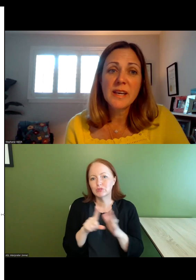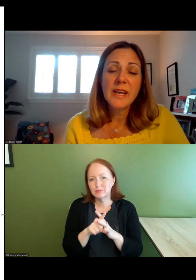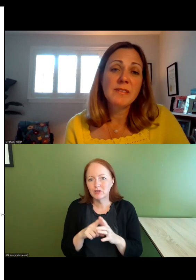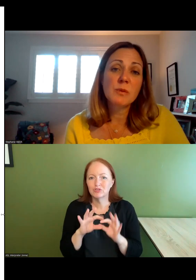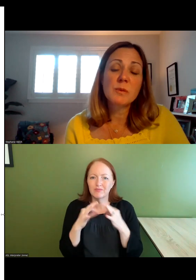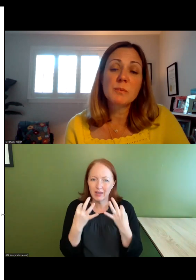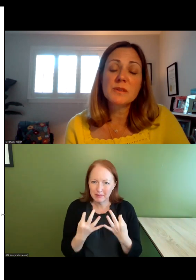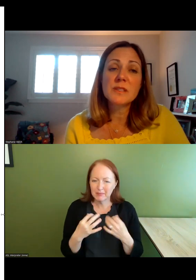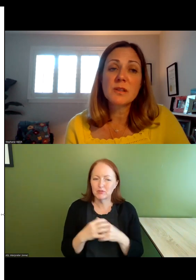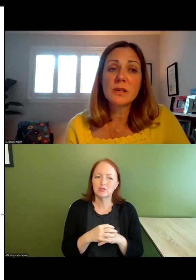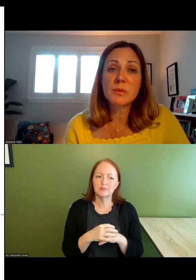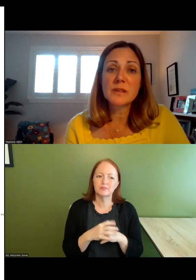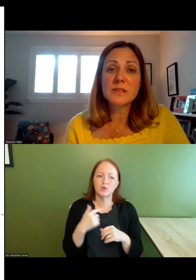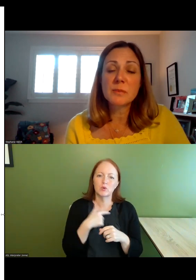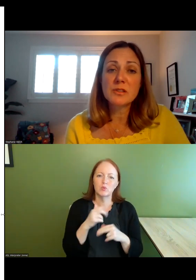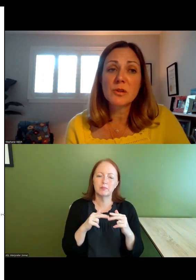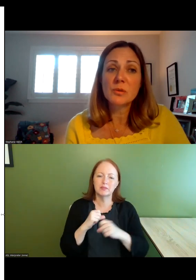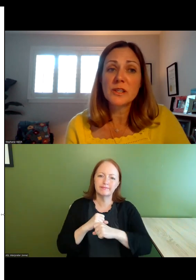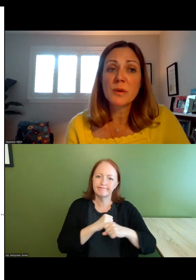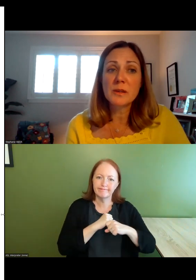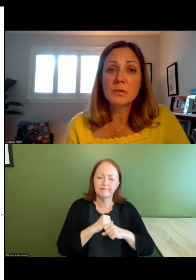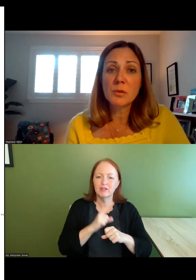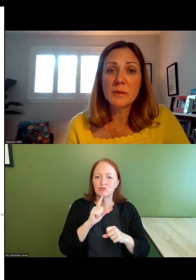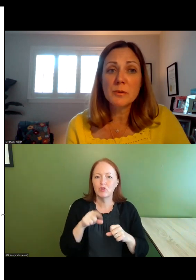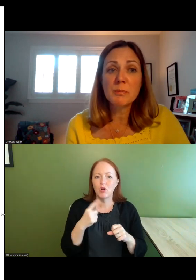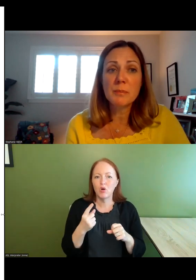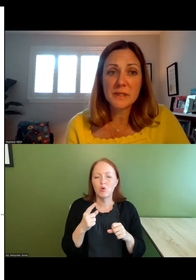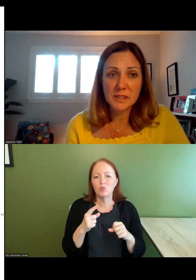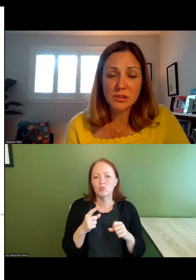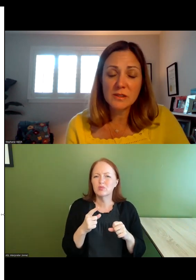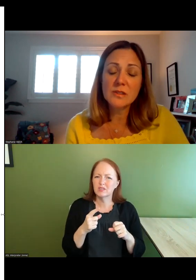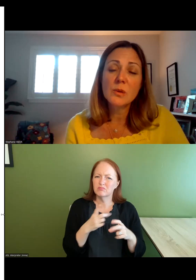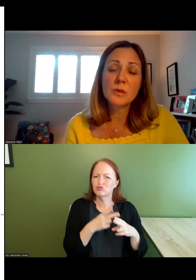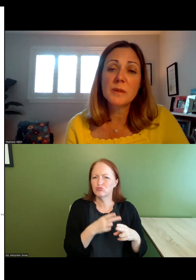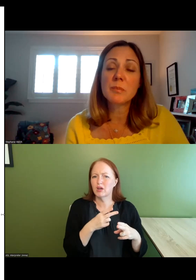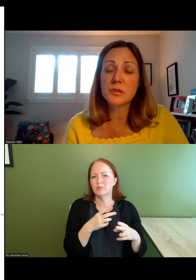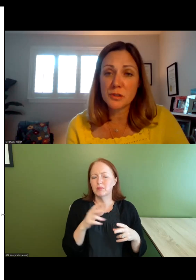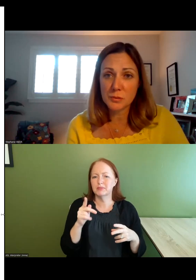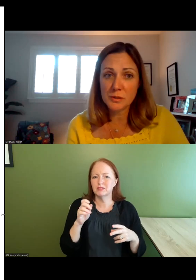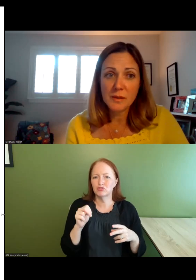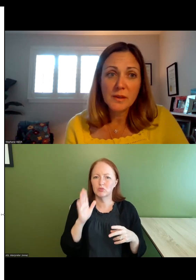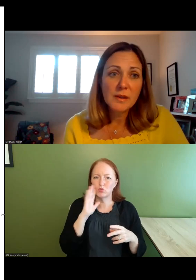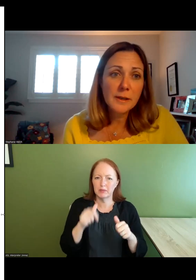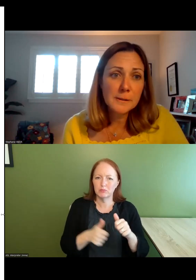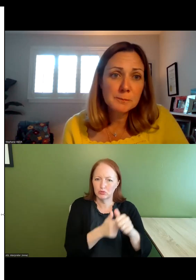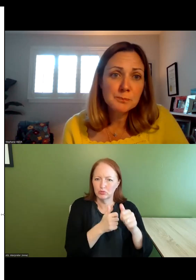members, and that we would build in guardrails to make sure that only credible petitions would be pursued.